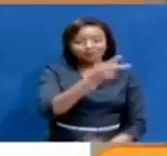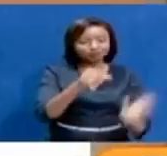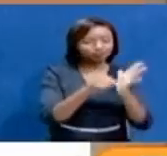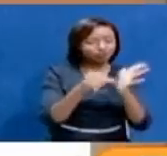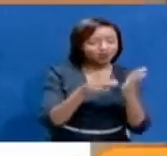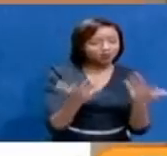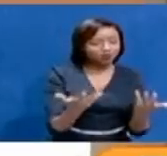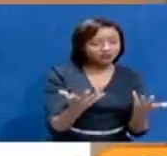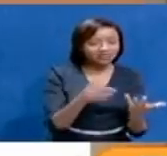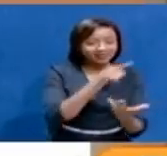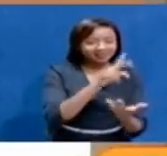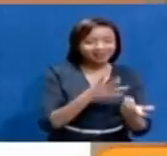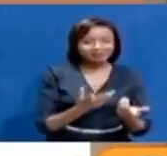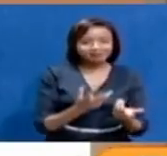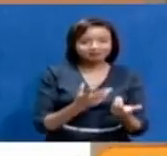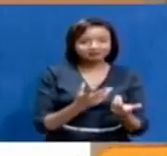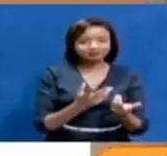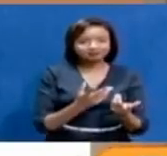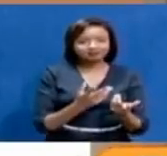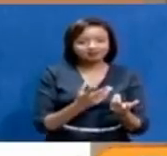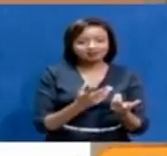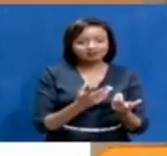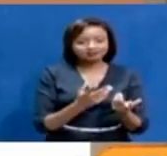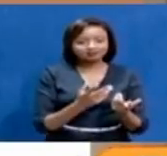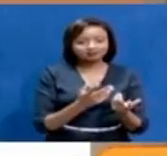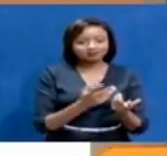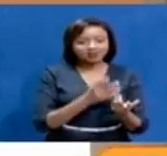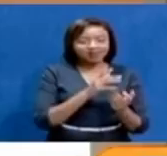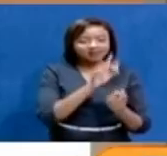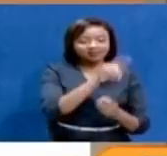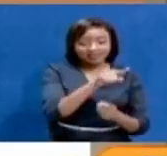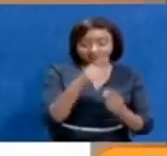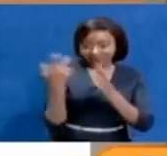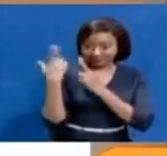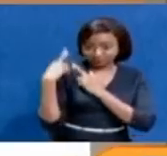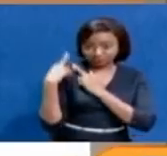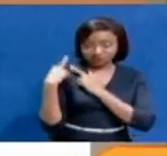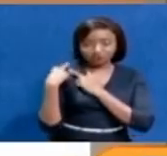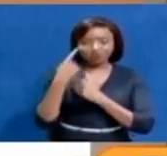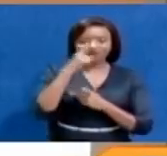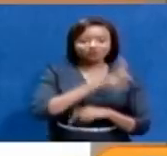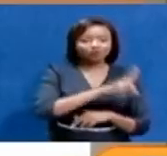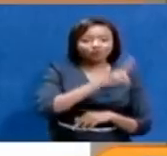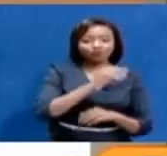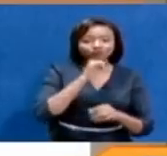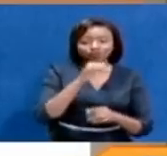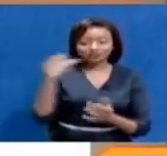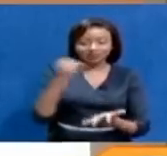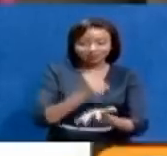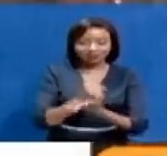for the failure by President Uhuru Kenyatta to appoint 41 judges, as Enoch Sikolia